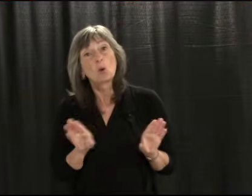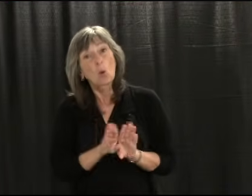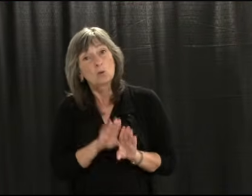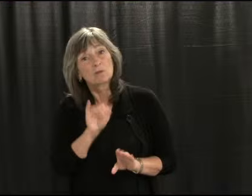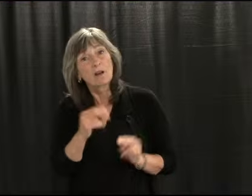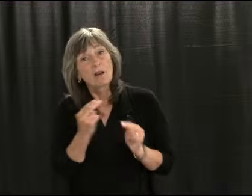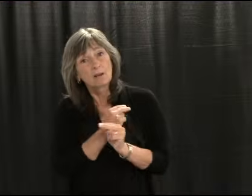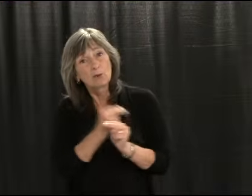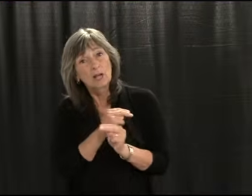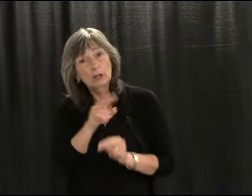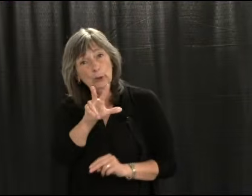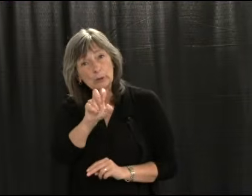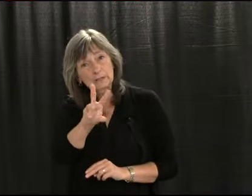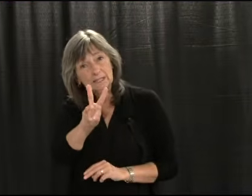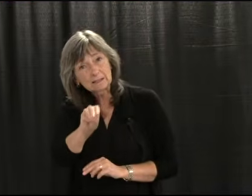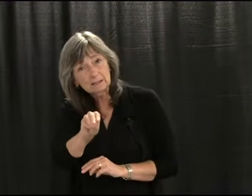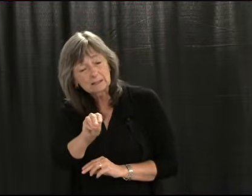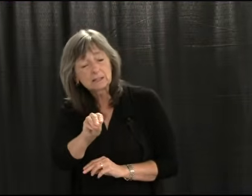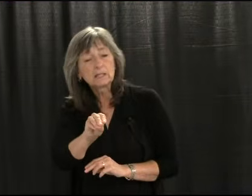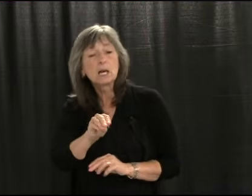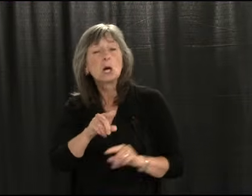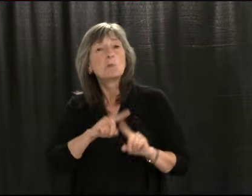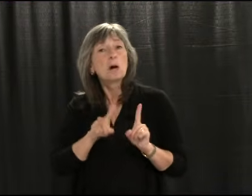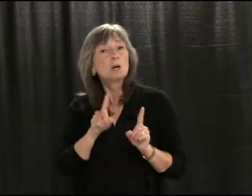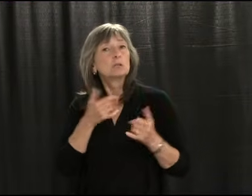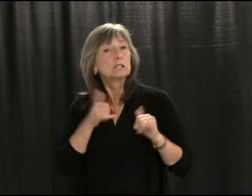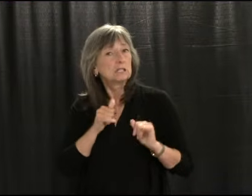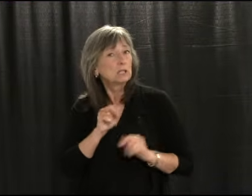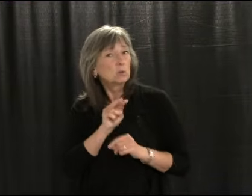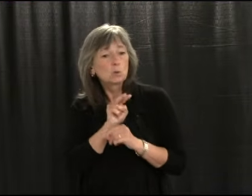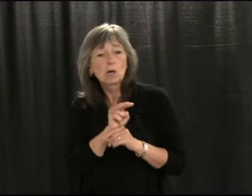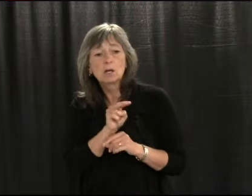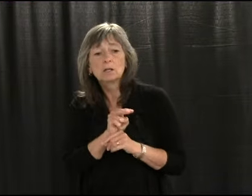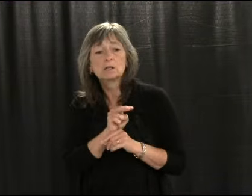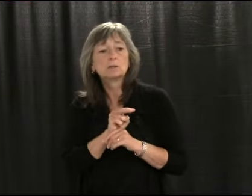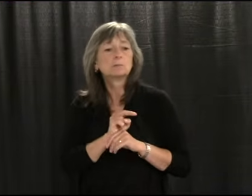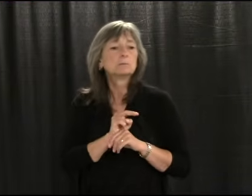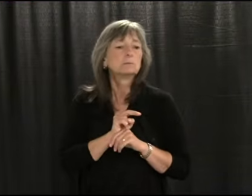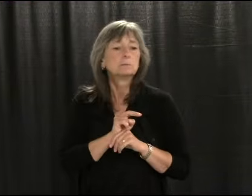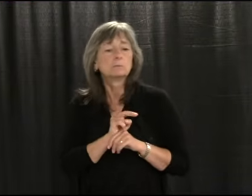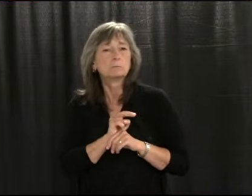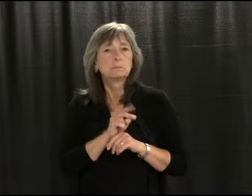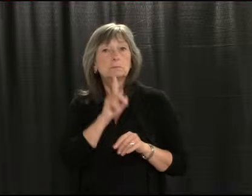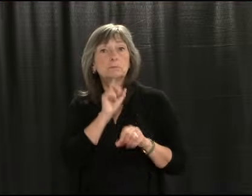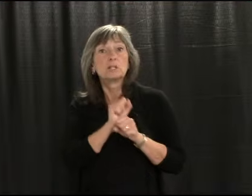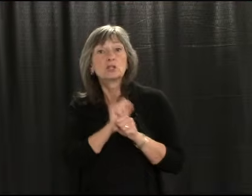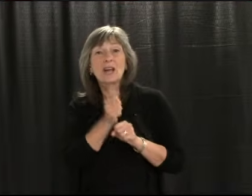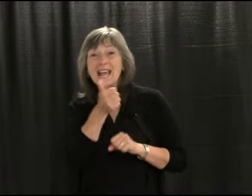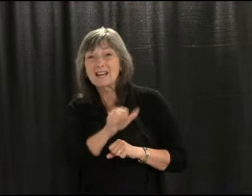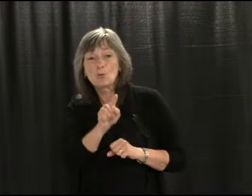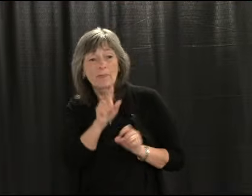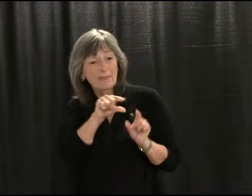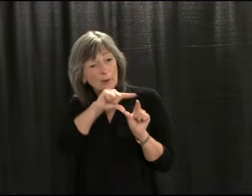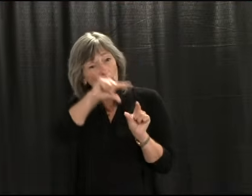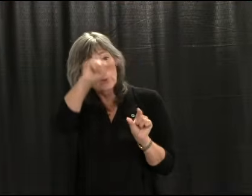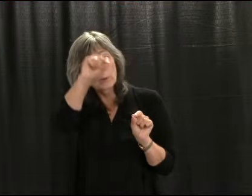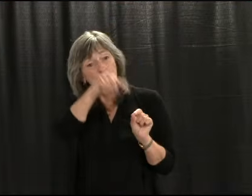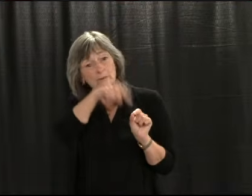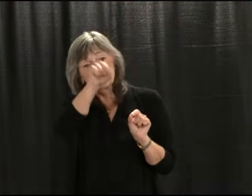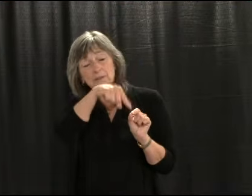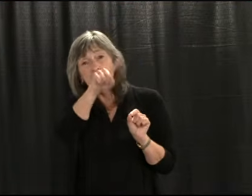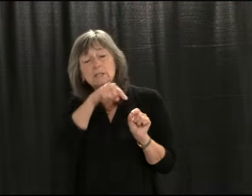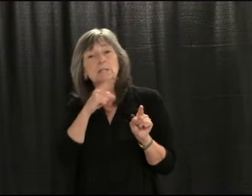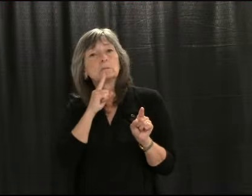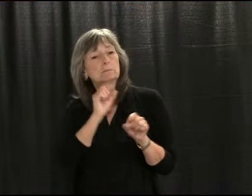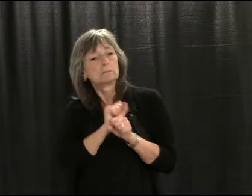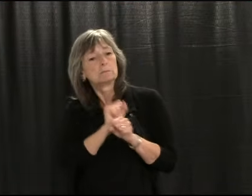closed. We are continuing to closely monitor this and, again, make sure that everybody on that peninsula is aware and should have been aware throughout